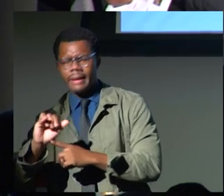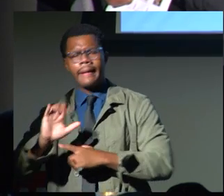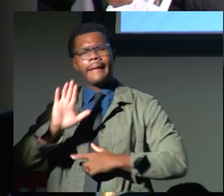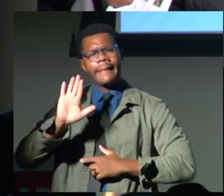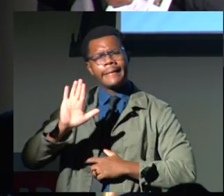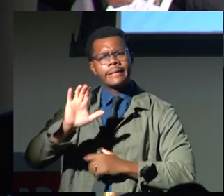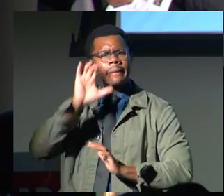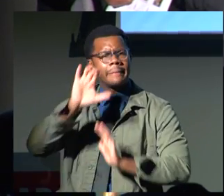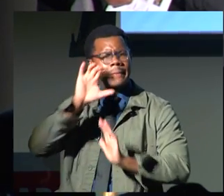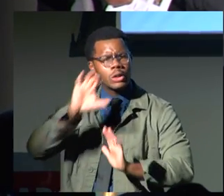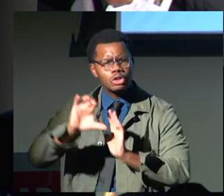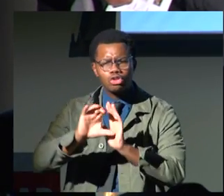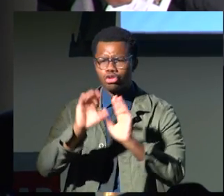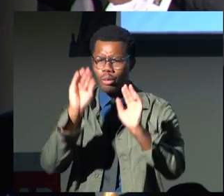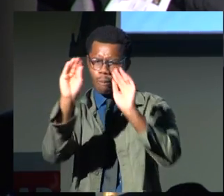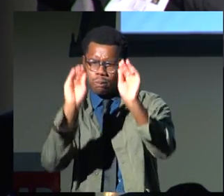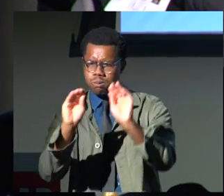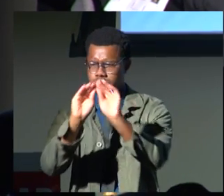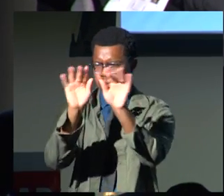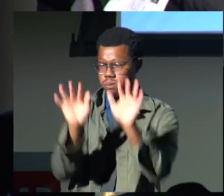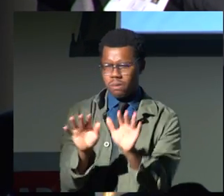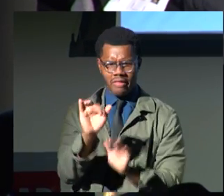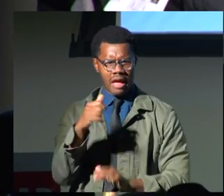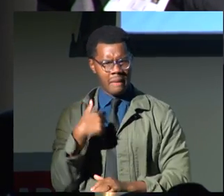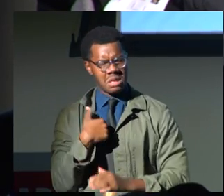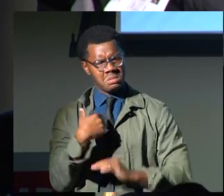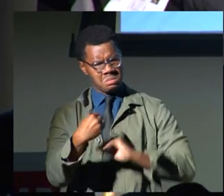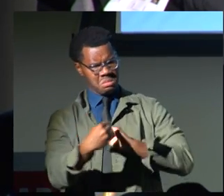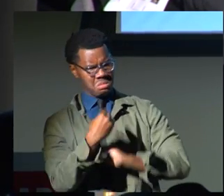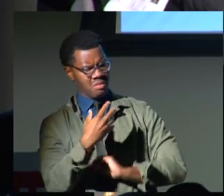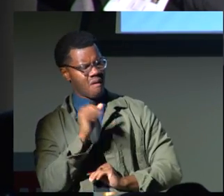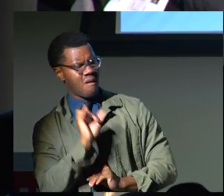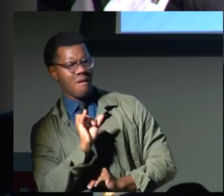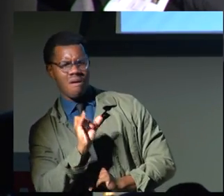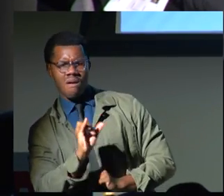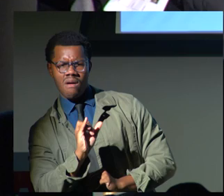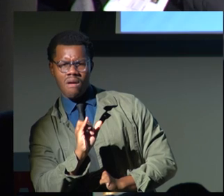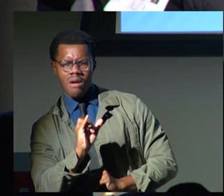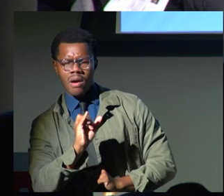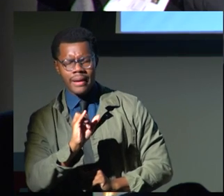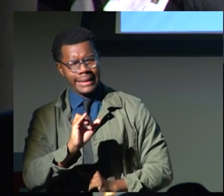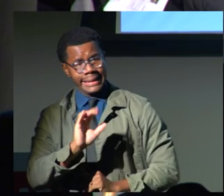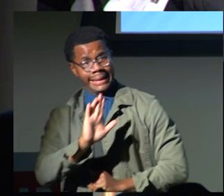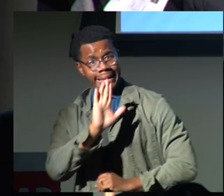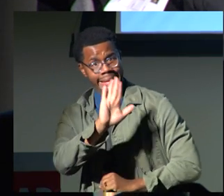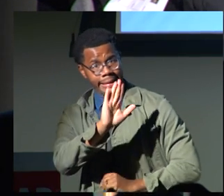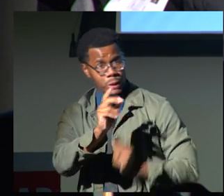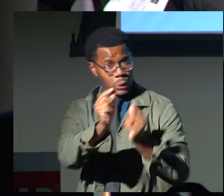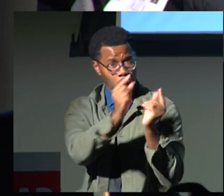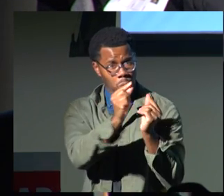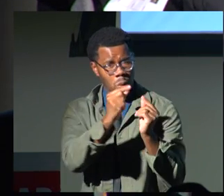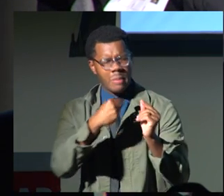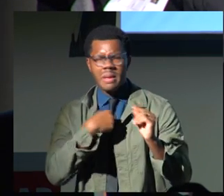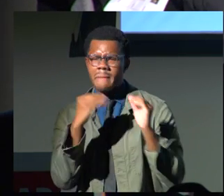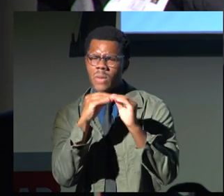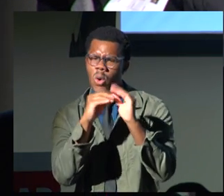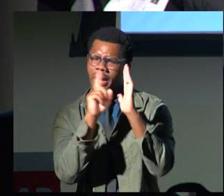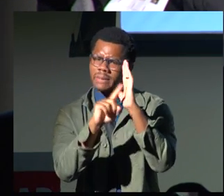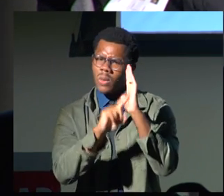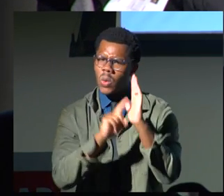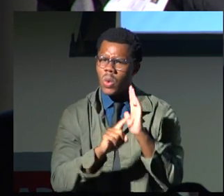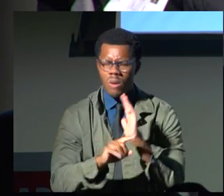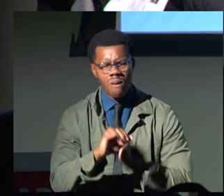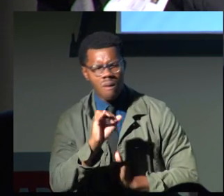works. And I found myself trying to explore that process of art making. And